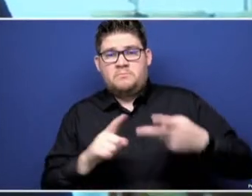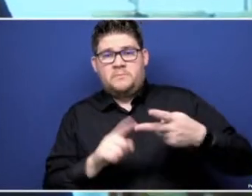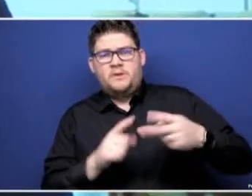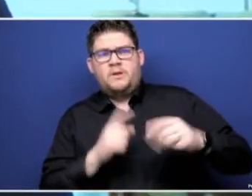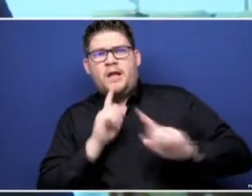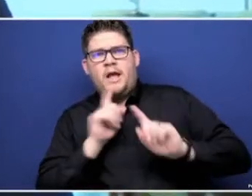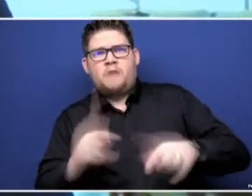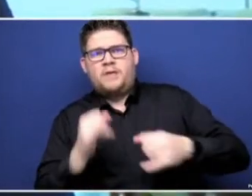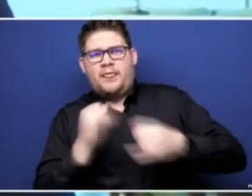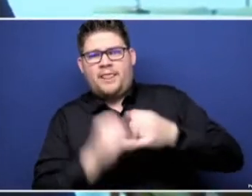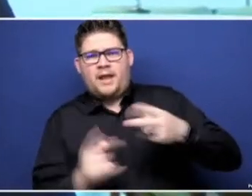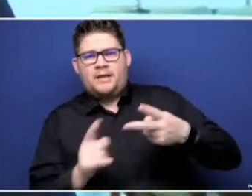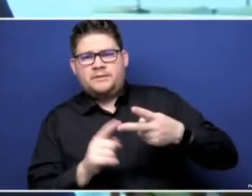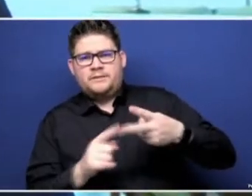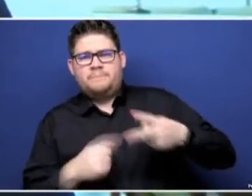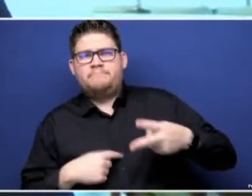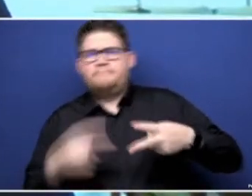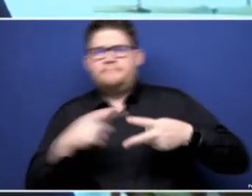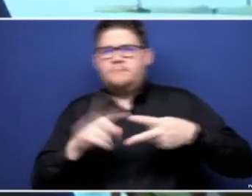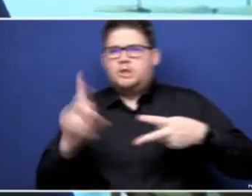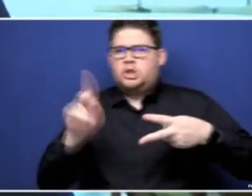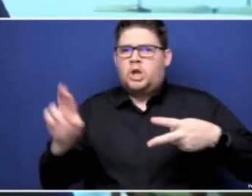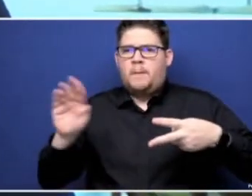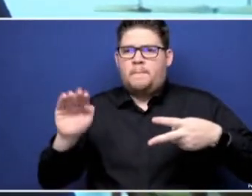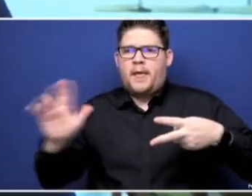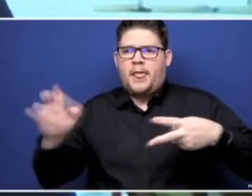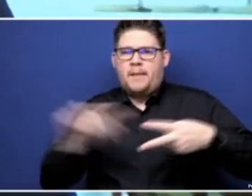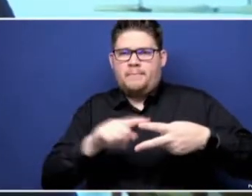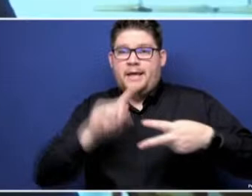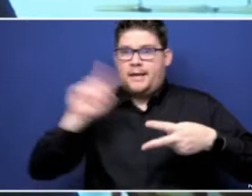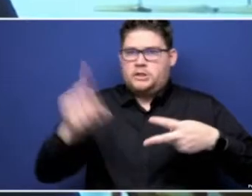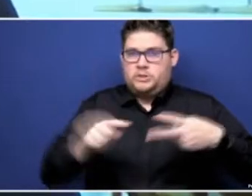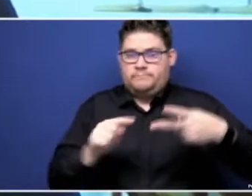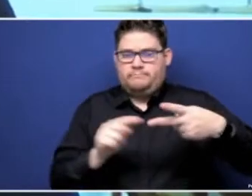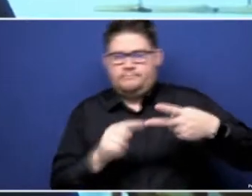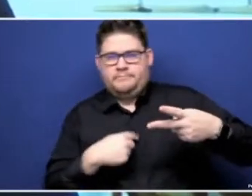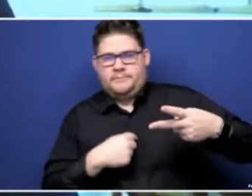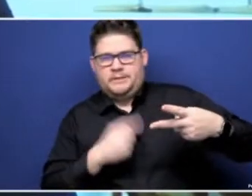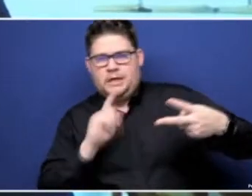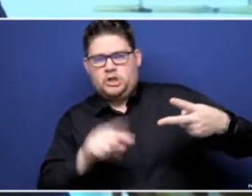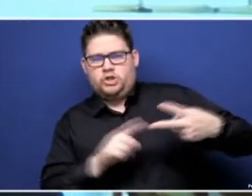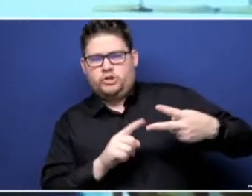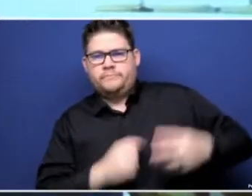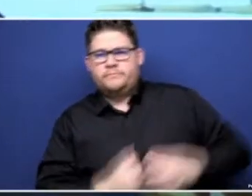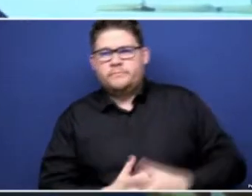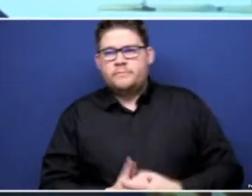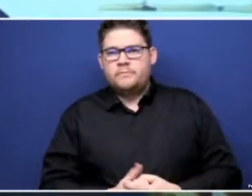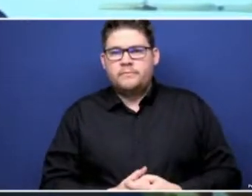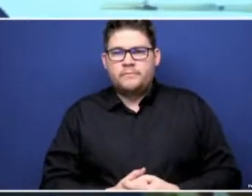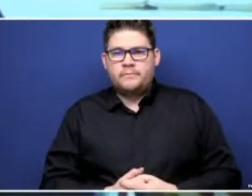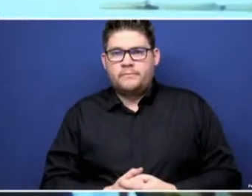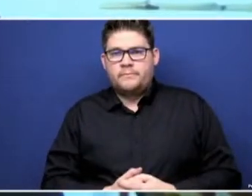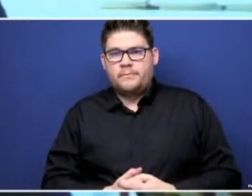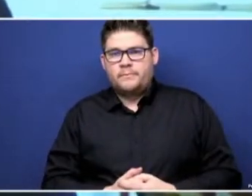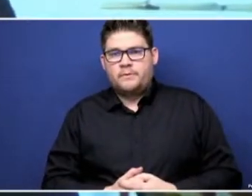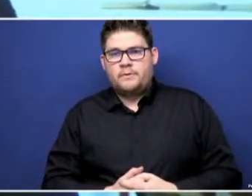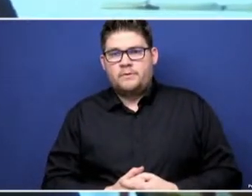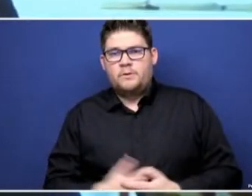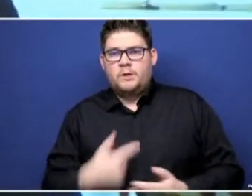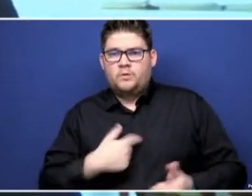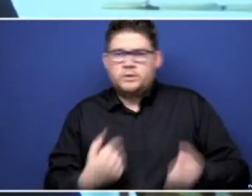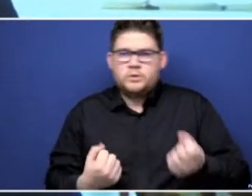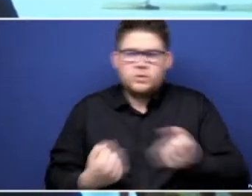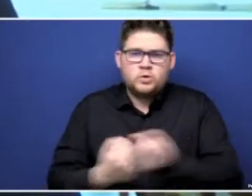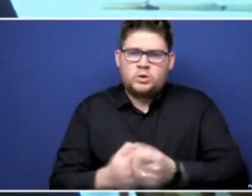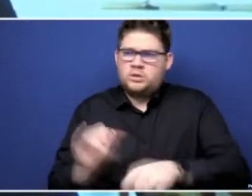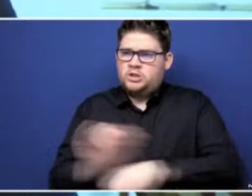point, and as we mentioned yesterday, we've just sent out 200,000 letters, which will go out over the course of this week and